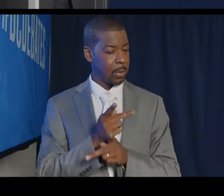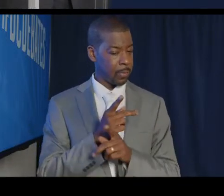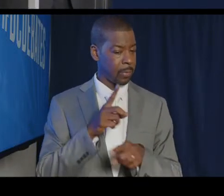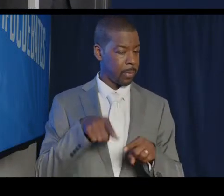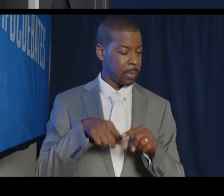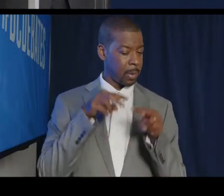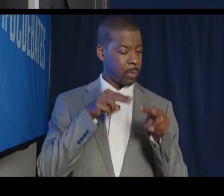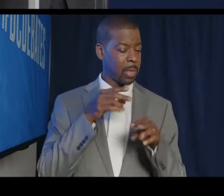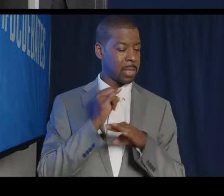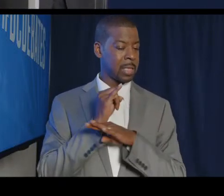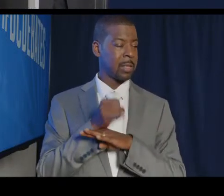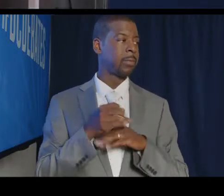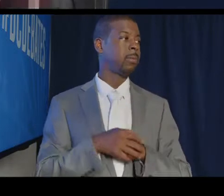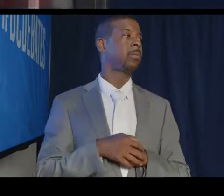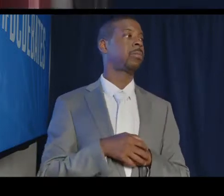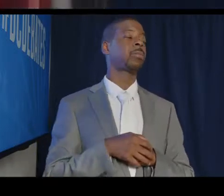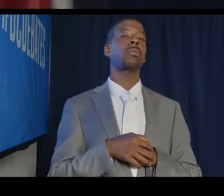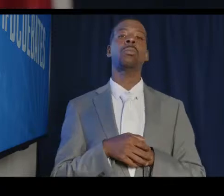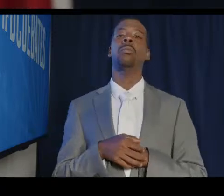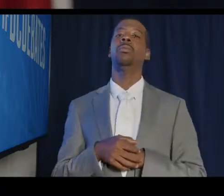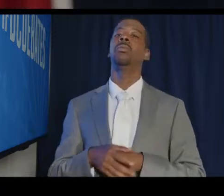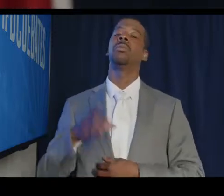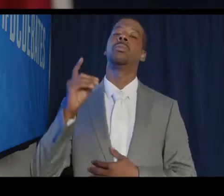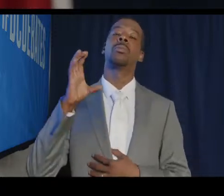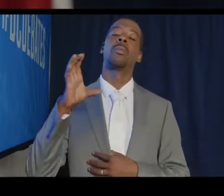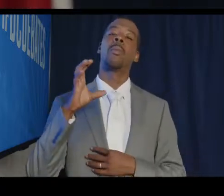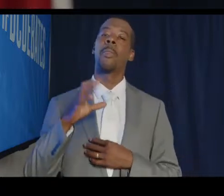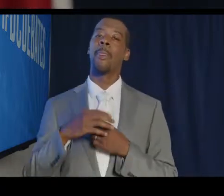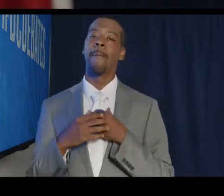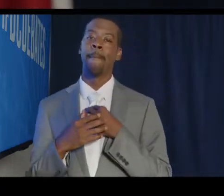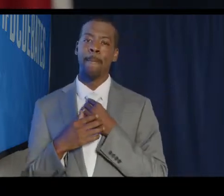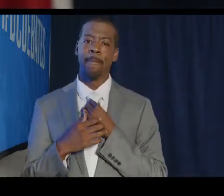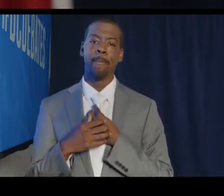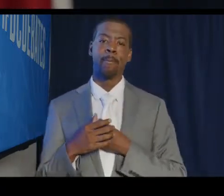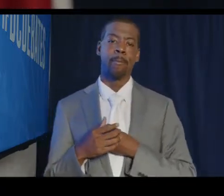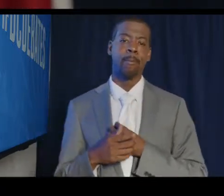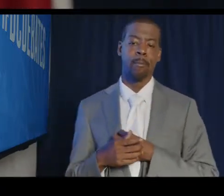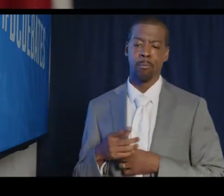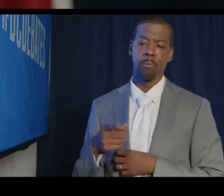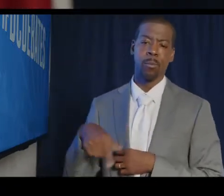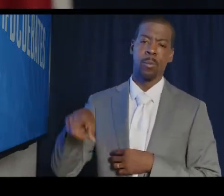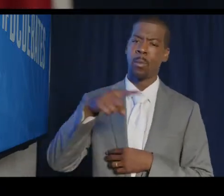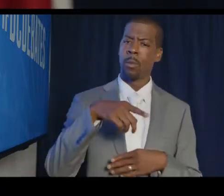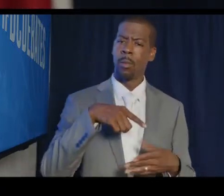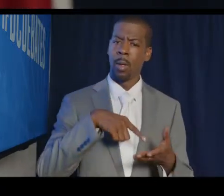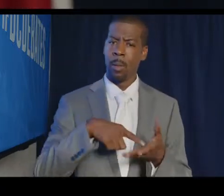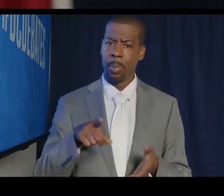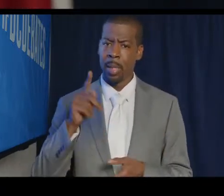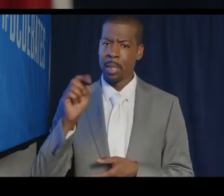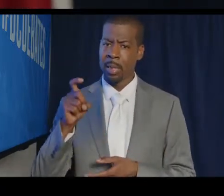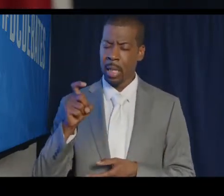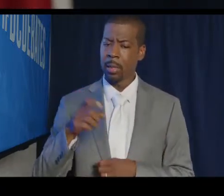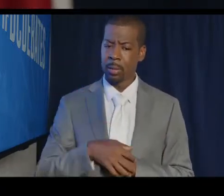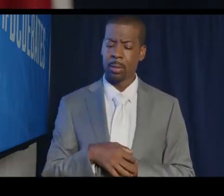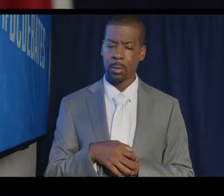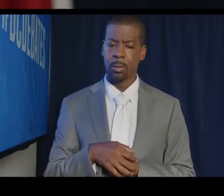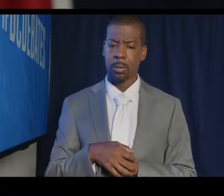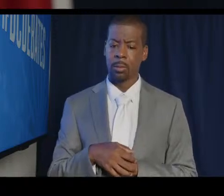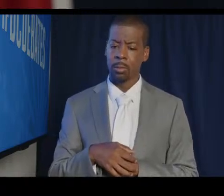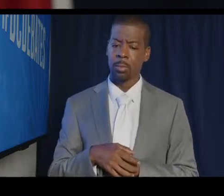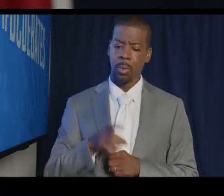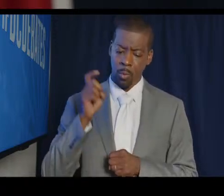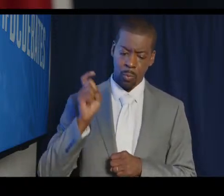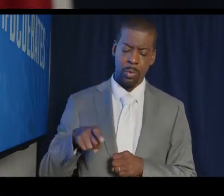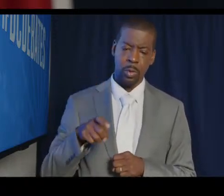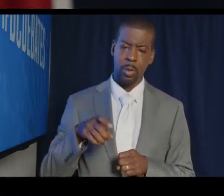seen? The District of Columbia are tax-paying residents of the United States of America, and we need to be able